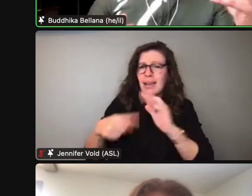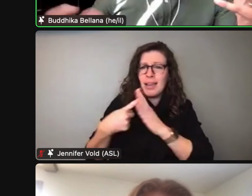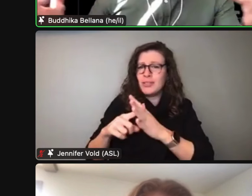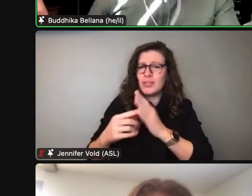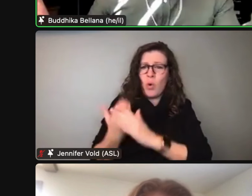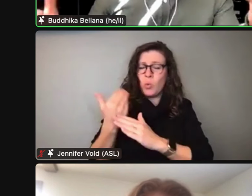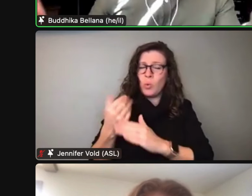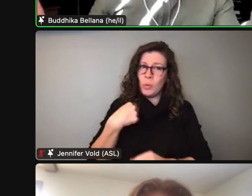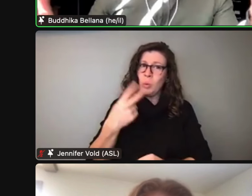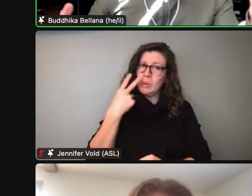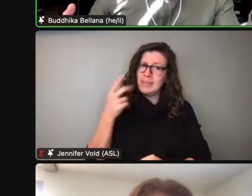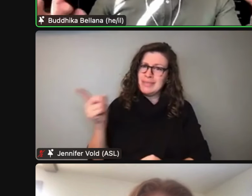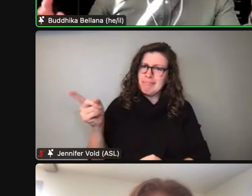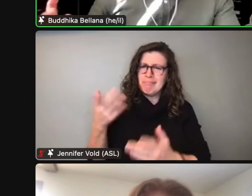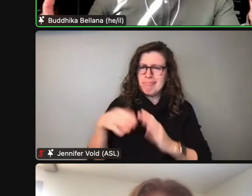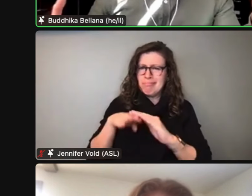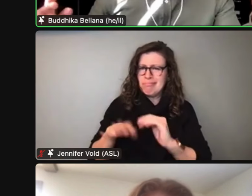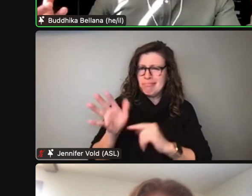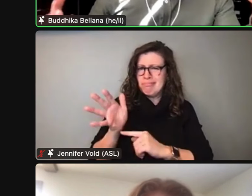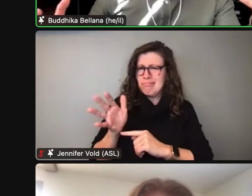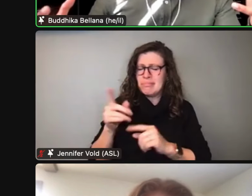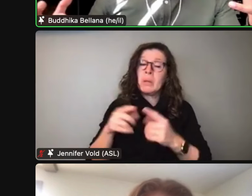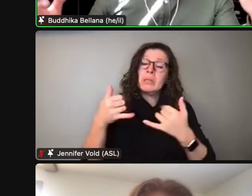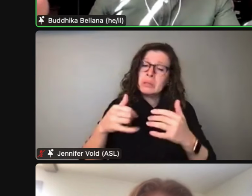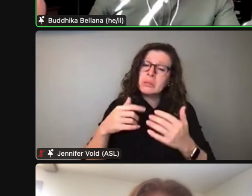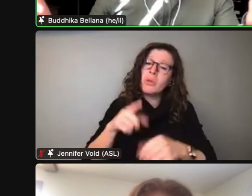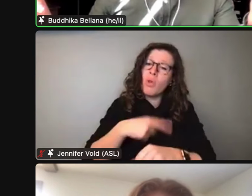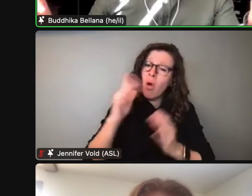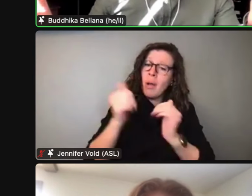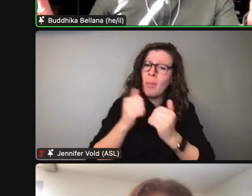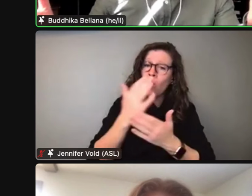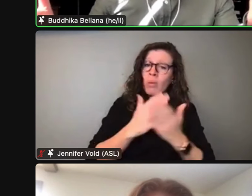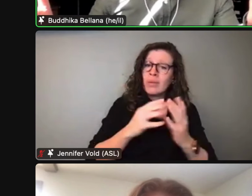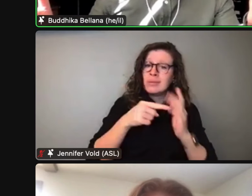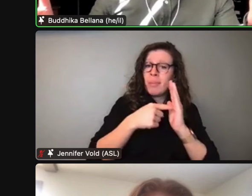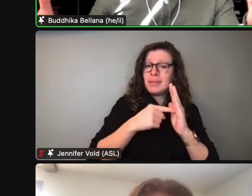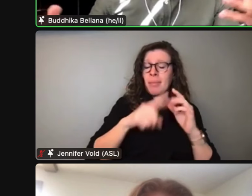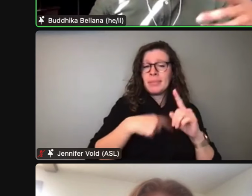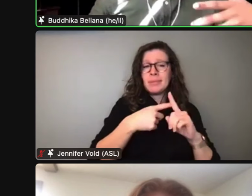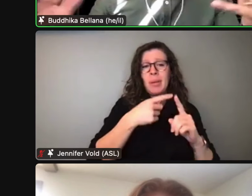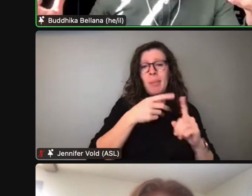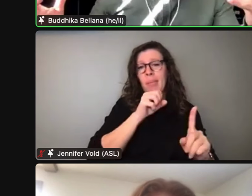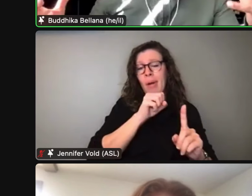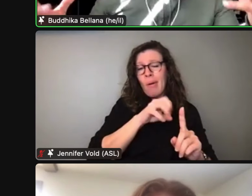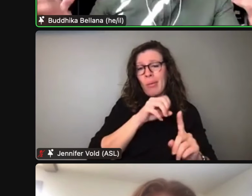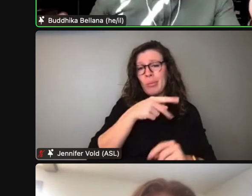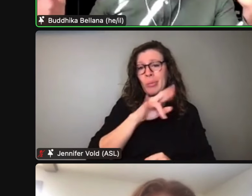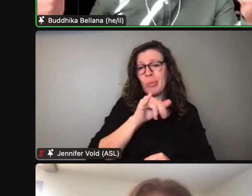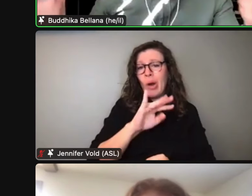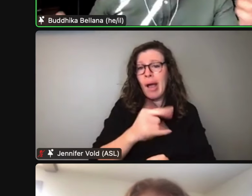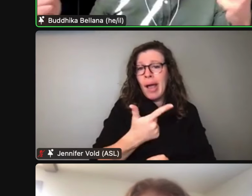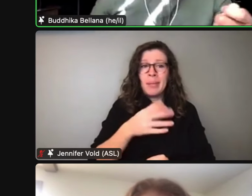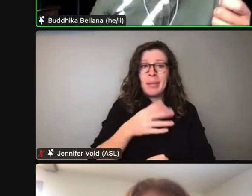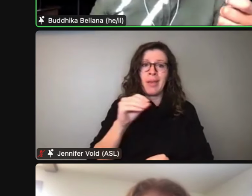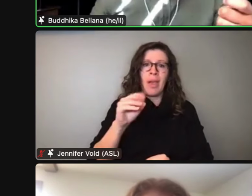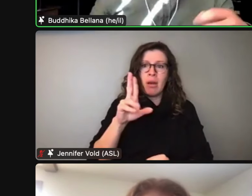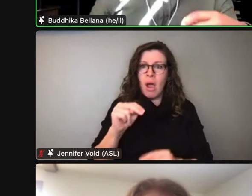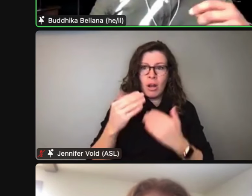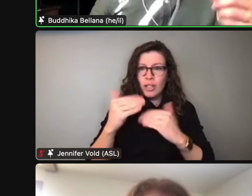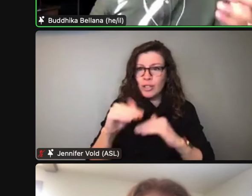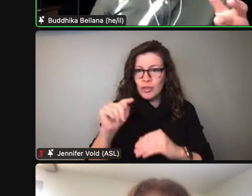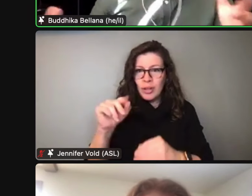minutes, but which is still long for some examples of priming. And it's like this is super noisy and constrained task, so you're able to show that it's working despite